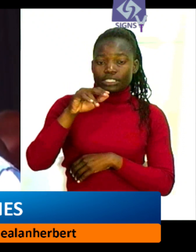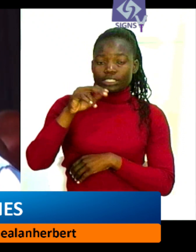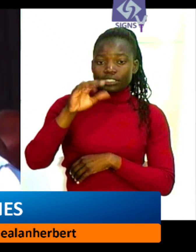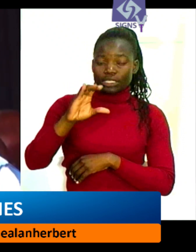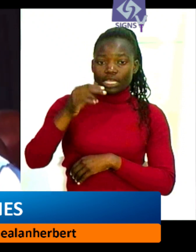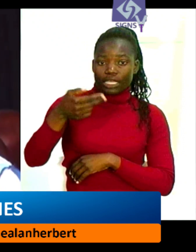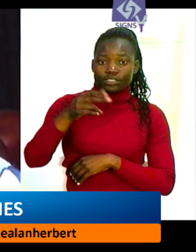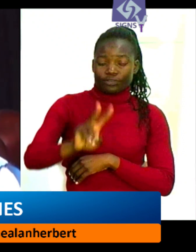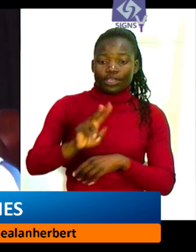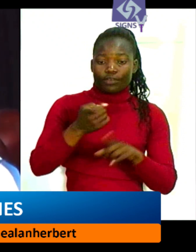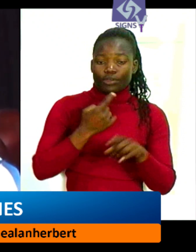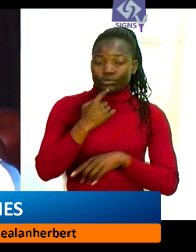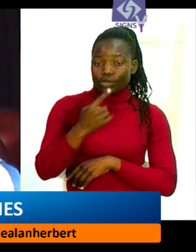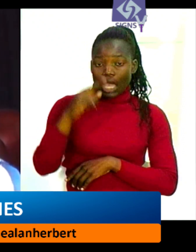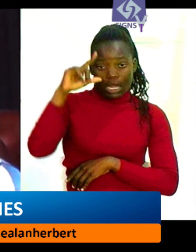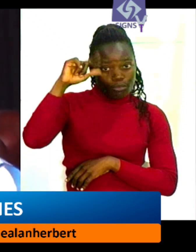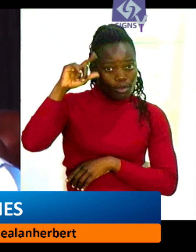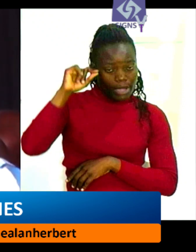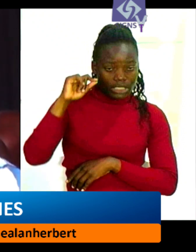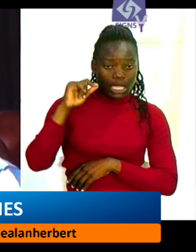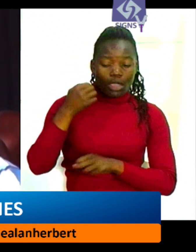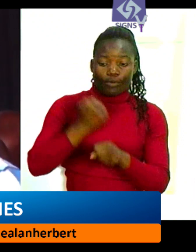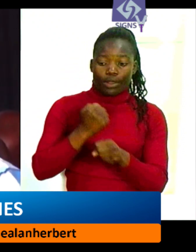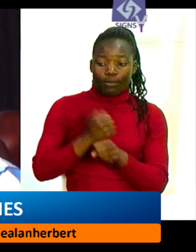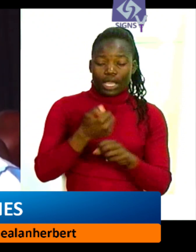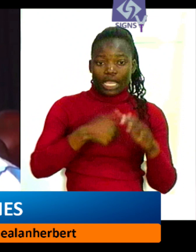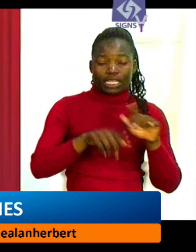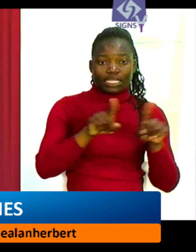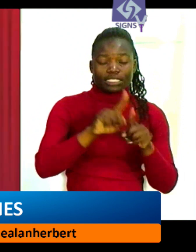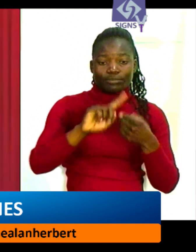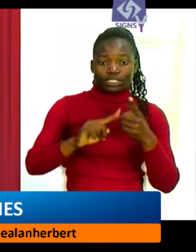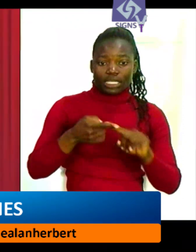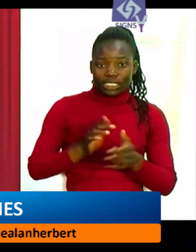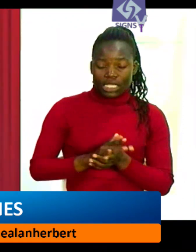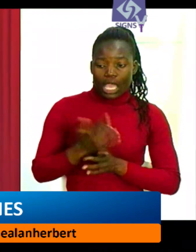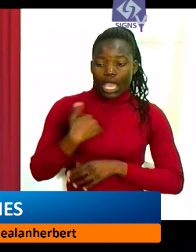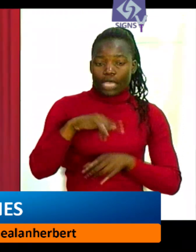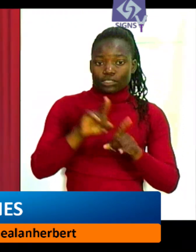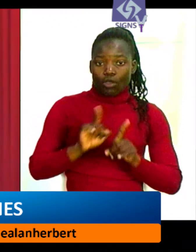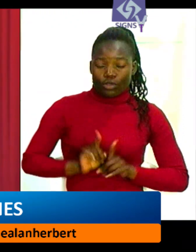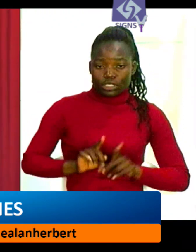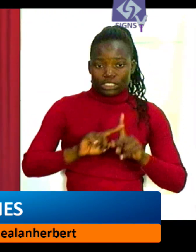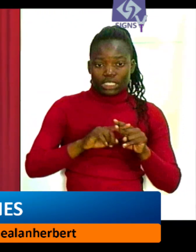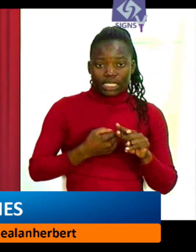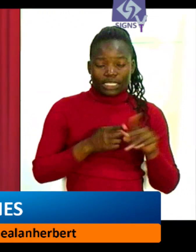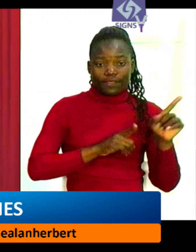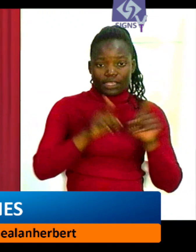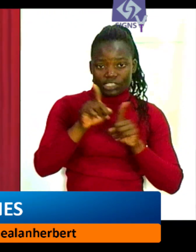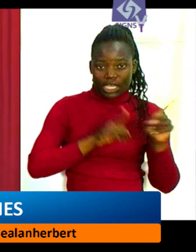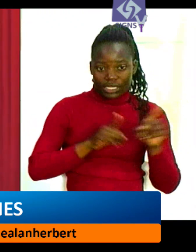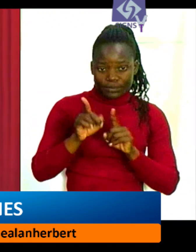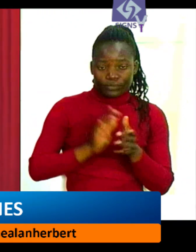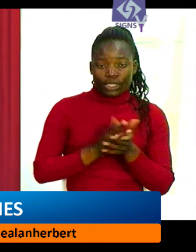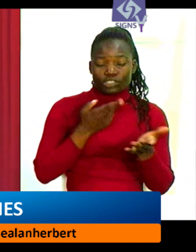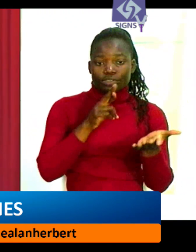a CHV from Tharaka Nithi, Turkana, Mombasa. They are going to operate under the same standards. We are